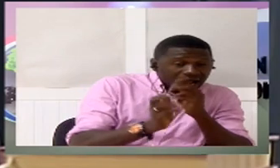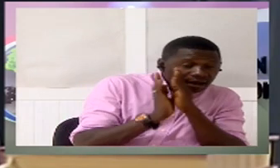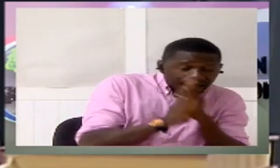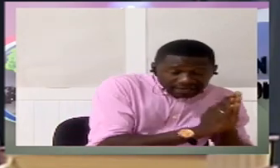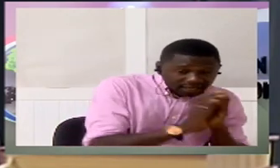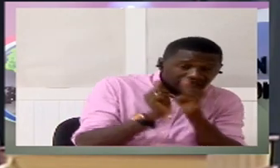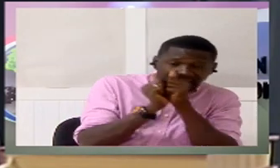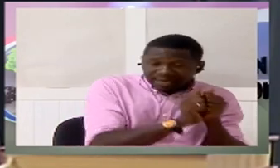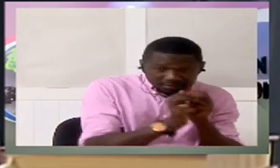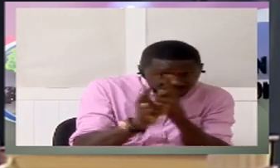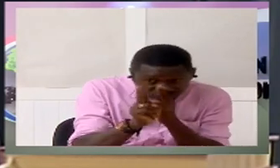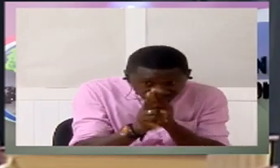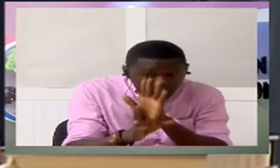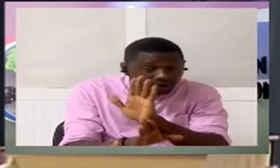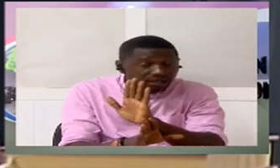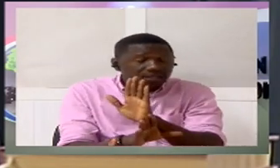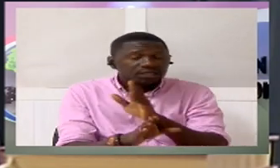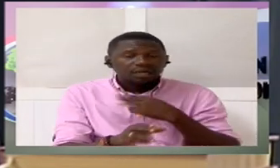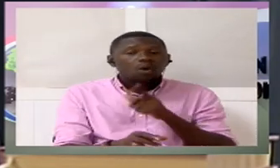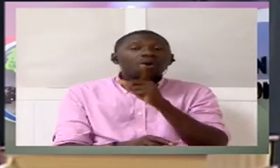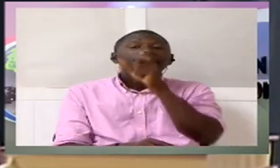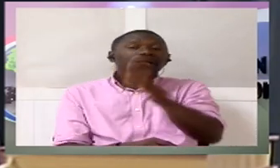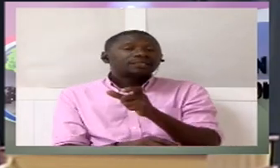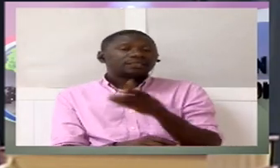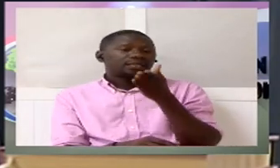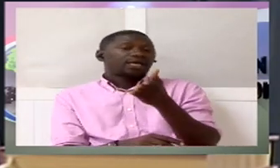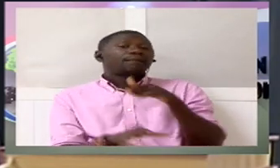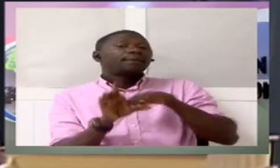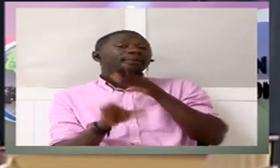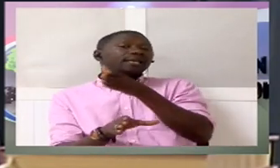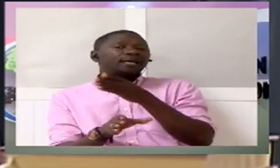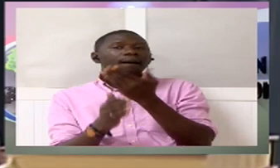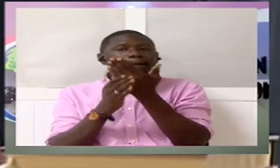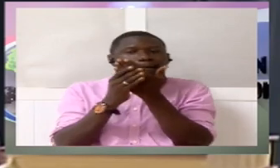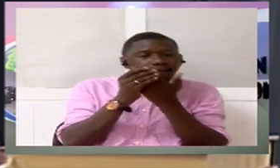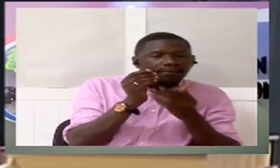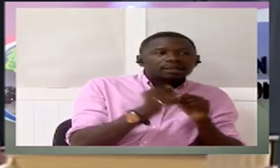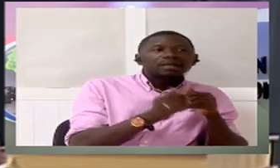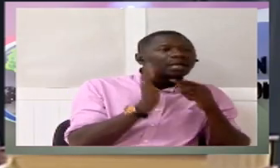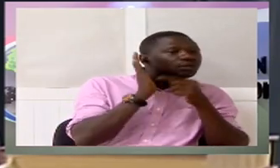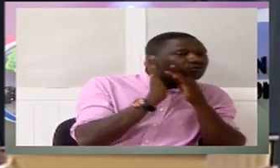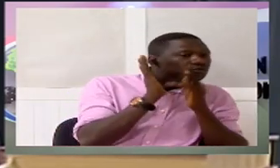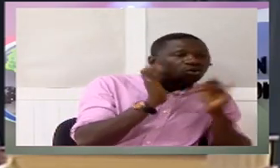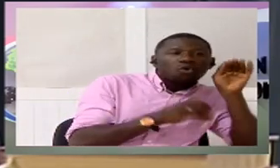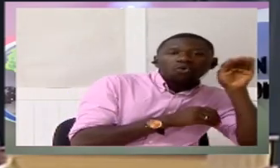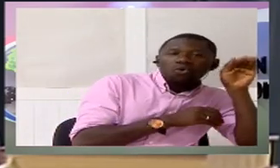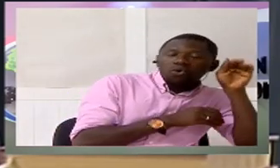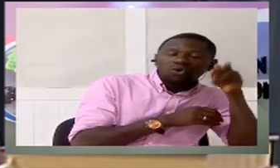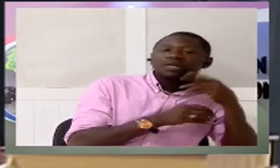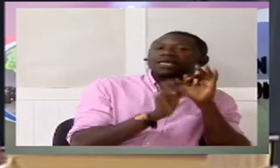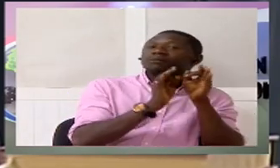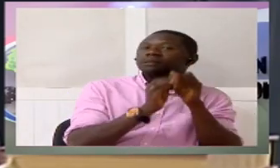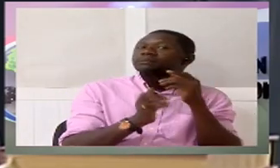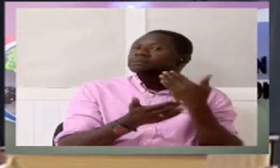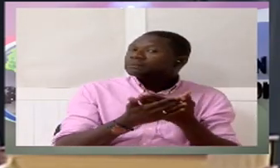and told him exactly what was being planned for him and motole be je me yalon ko ibe baba convince kan pura bula motola wonata fay kana